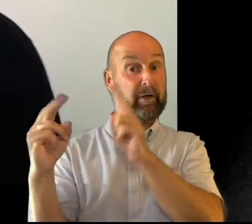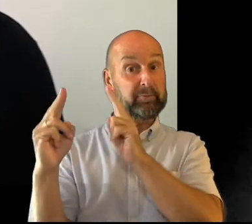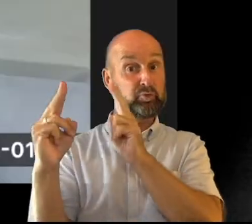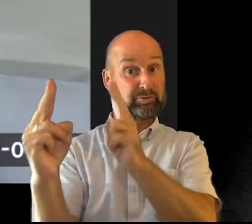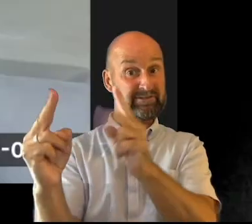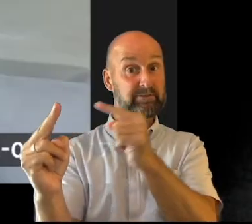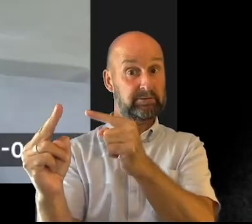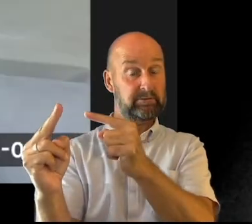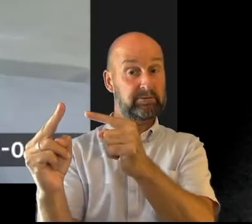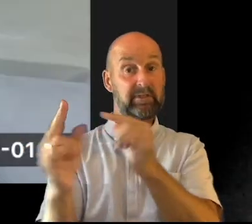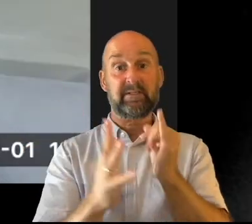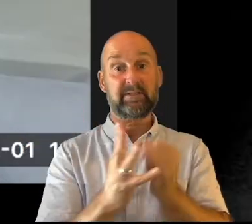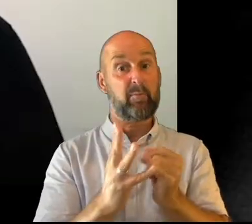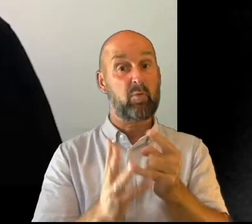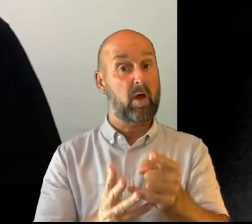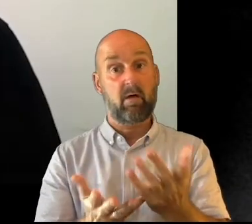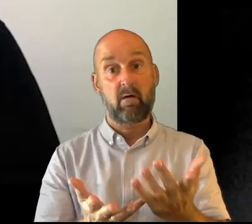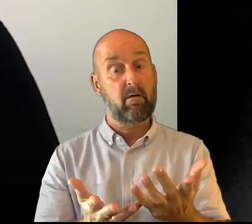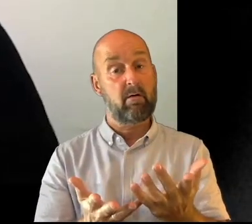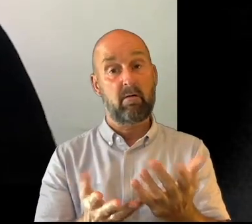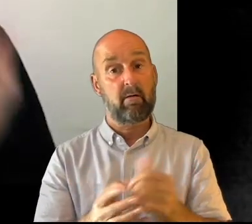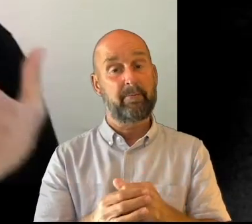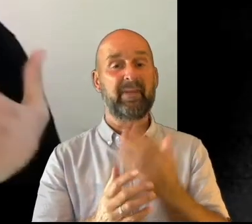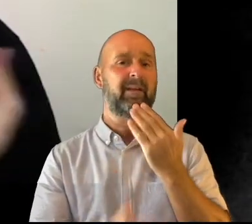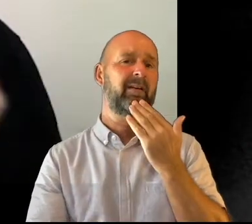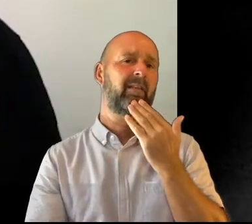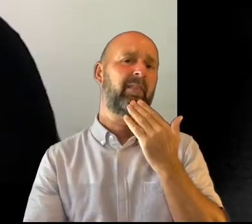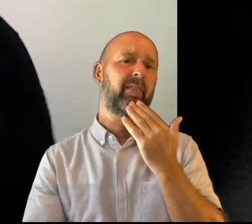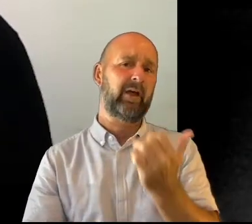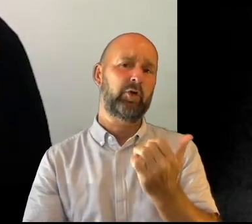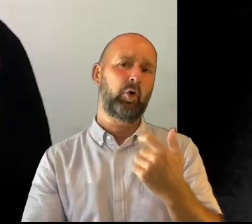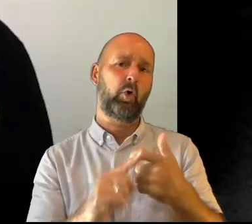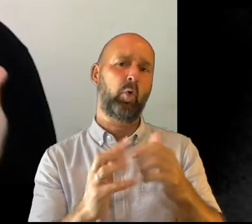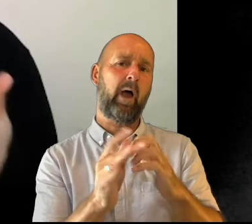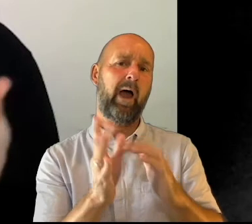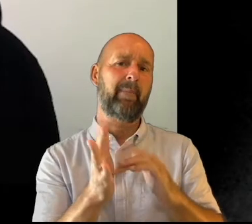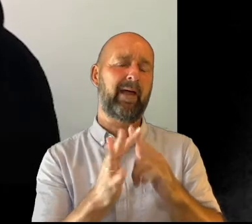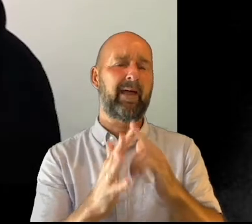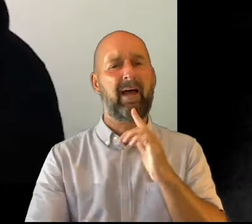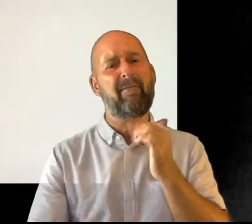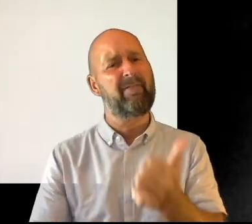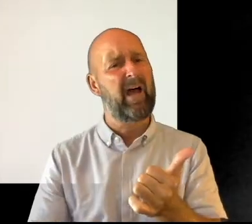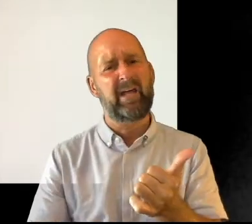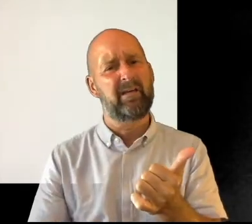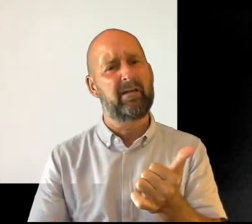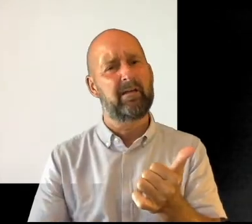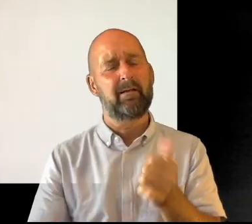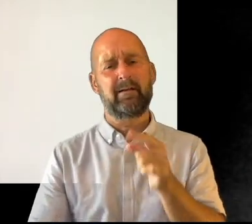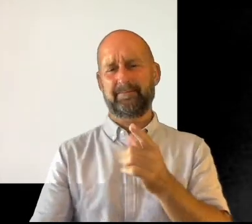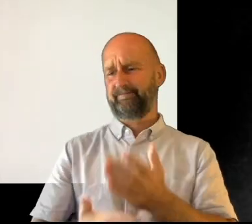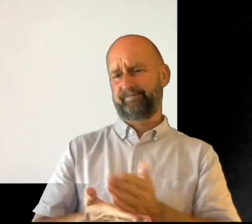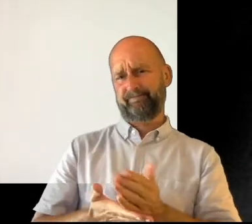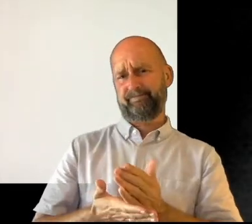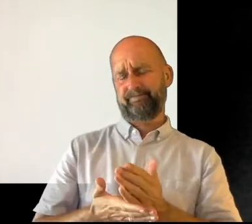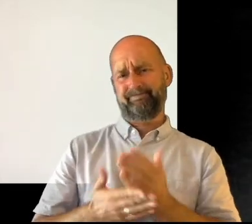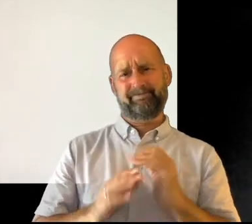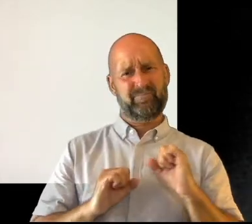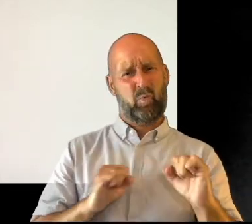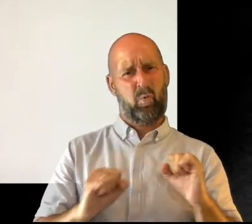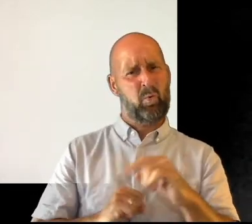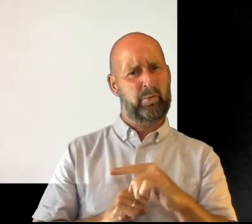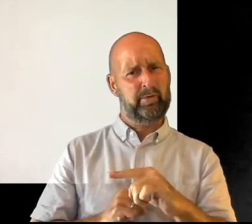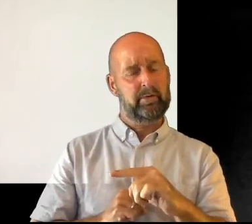level. Samrah. Thank you, Kwame. I'm fine. He looks unsure, torn.